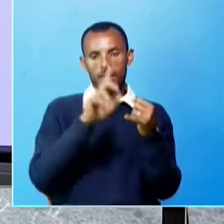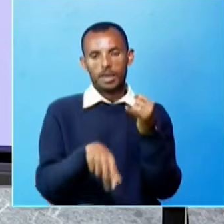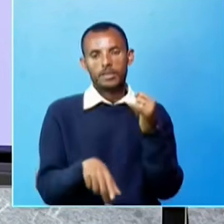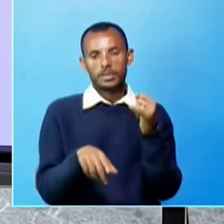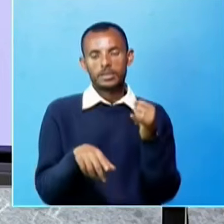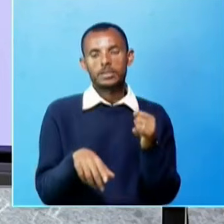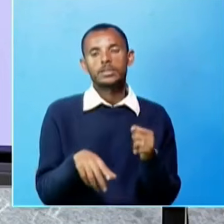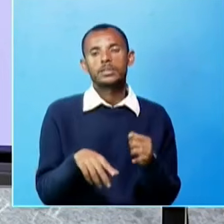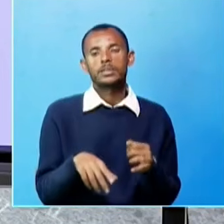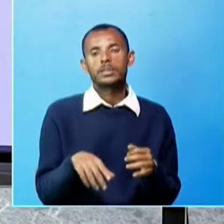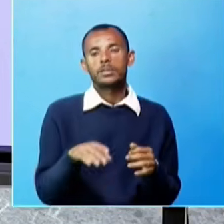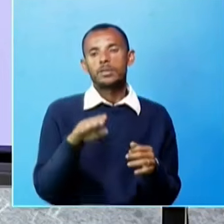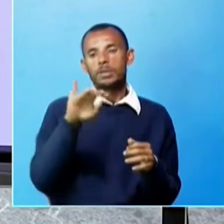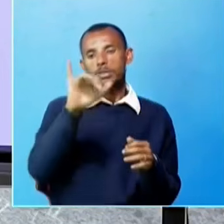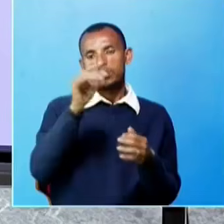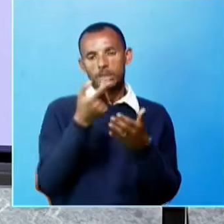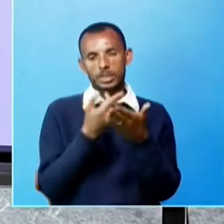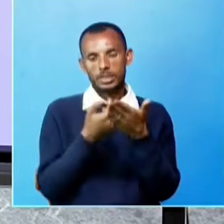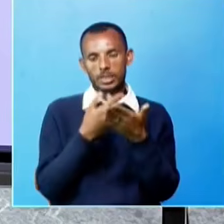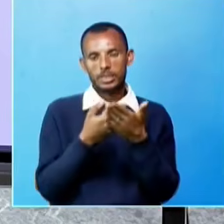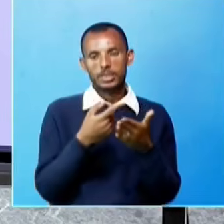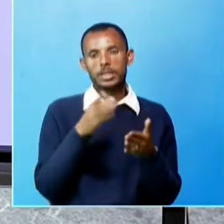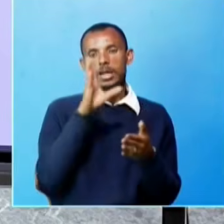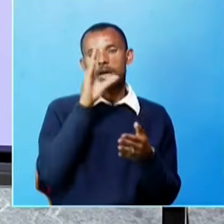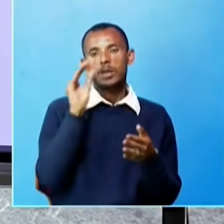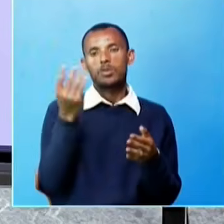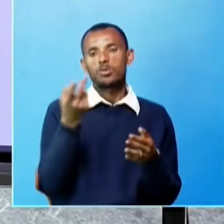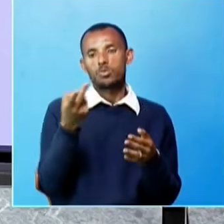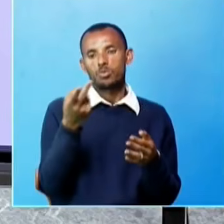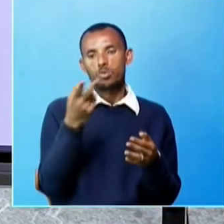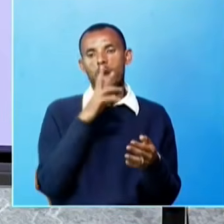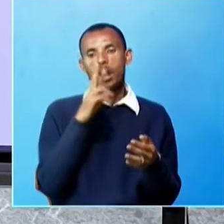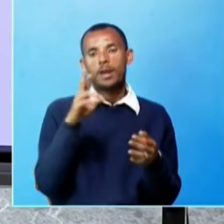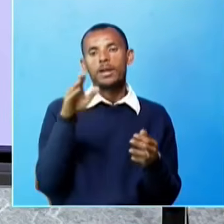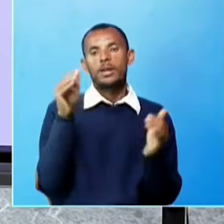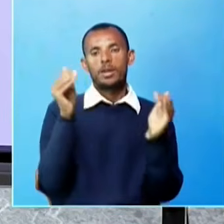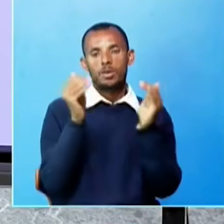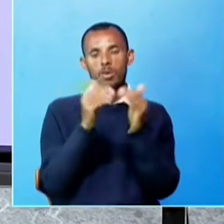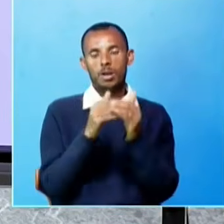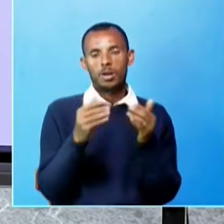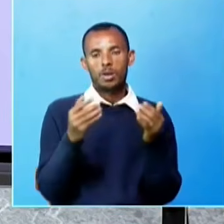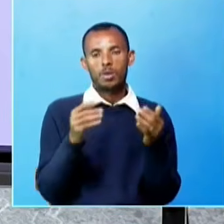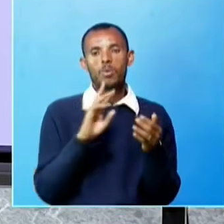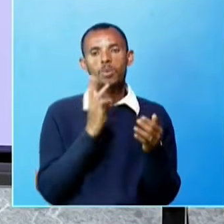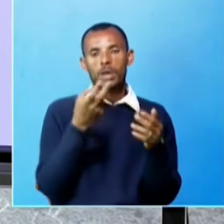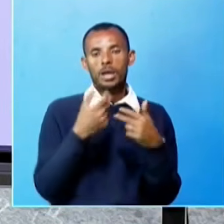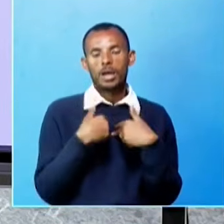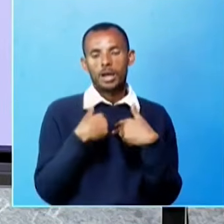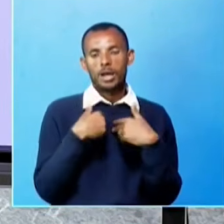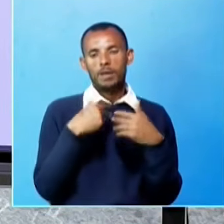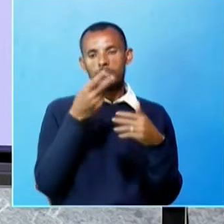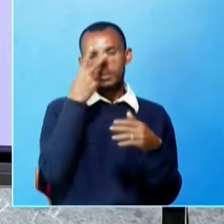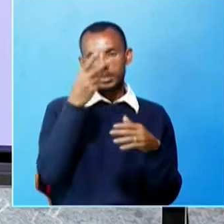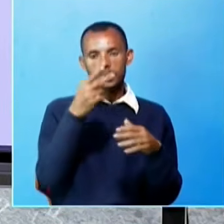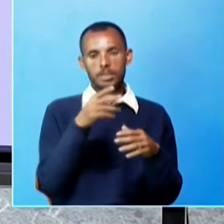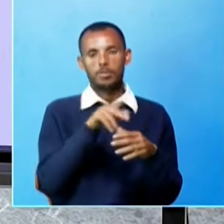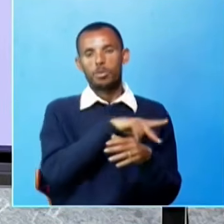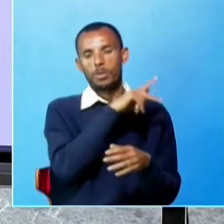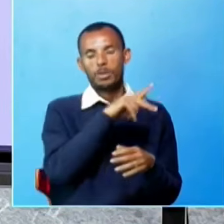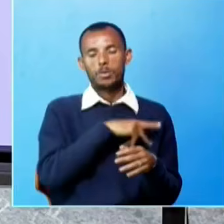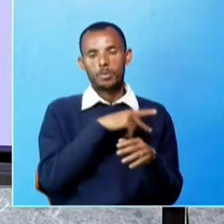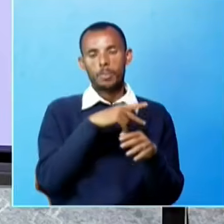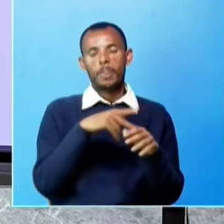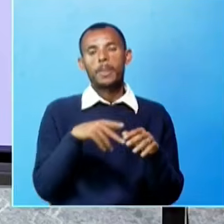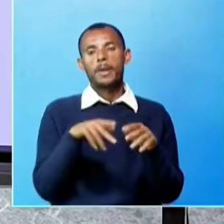Okay, by the way, this and this are the same. We have seen this in the property of a prism.